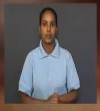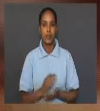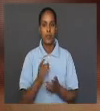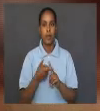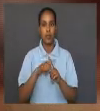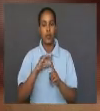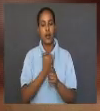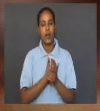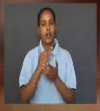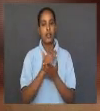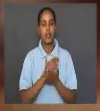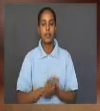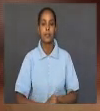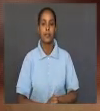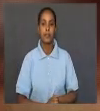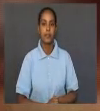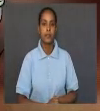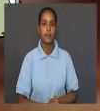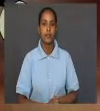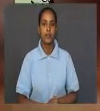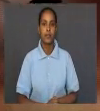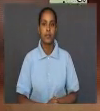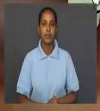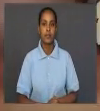Let's get back to our lesson.